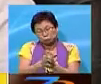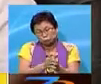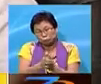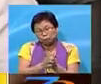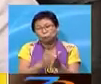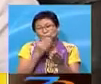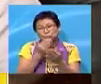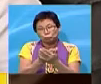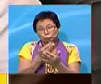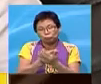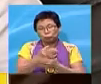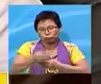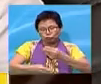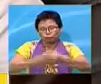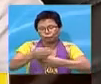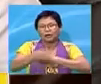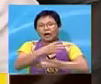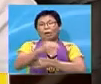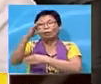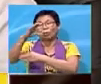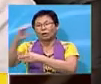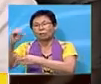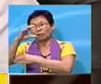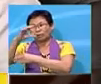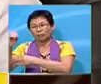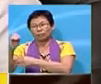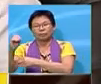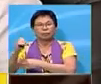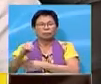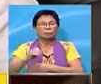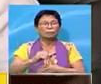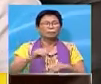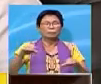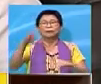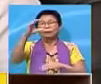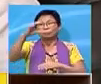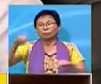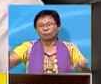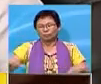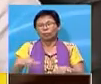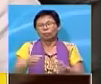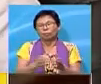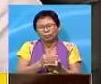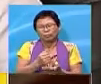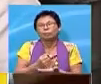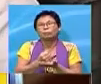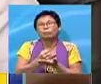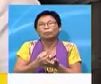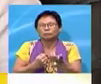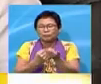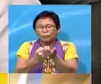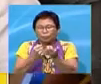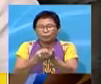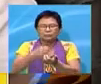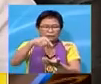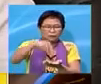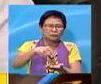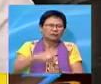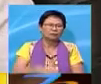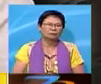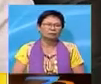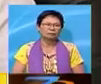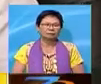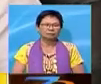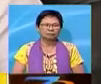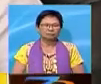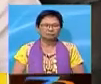a good progress on how companies are embracing CR efforts within the organization. I believe companies are also